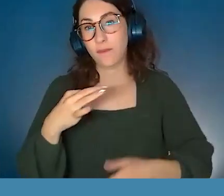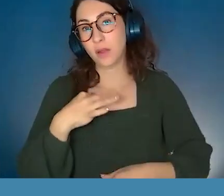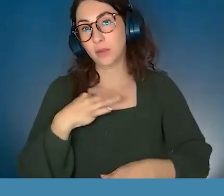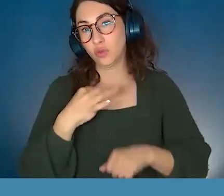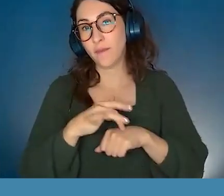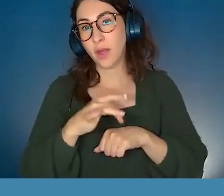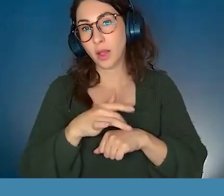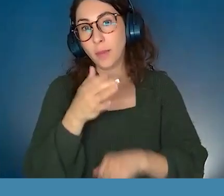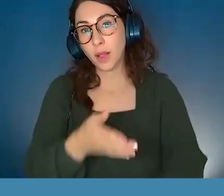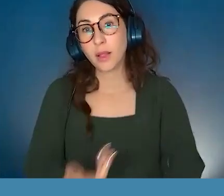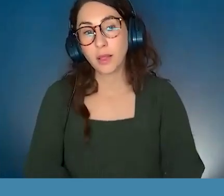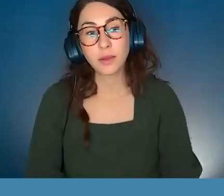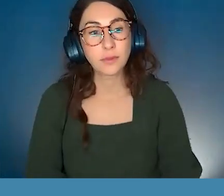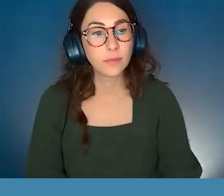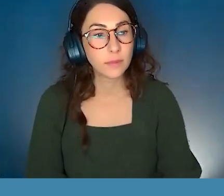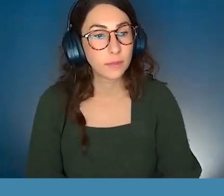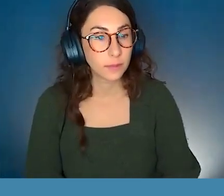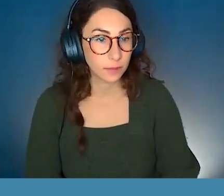well.